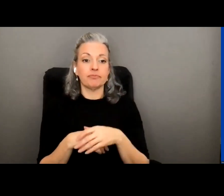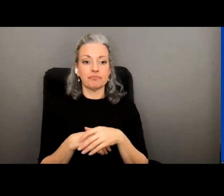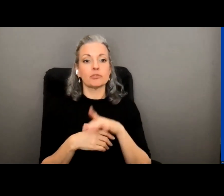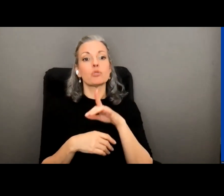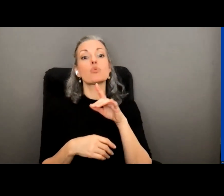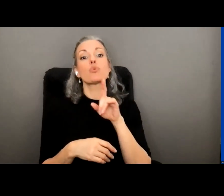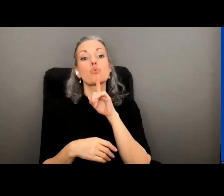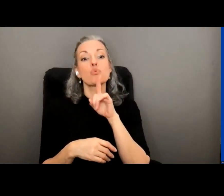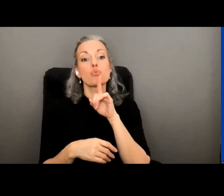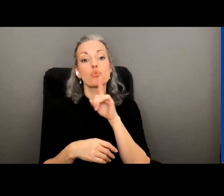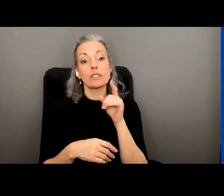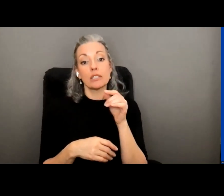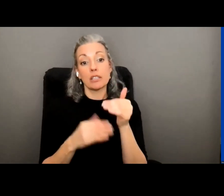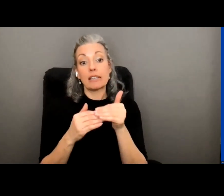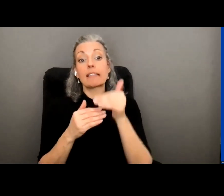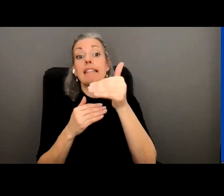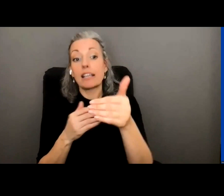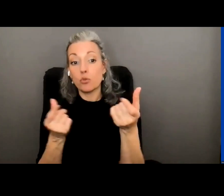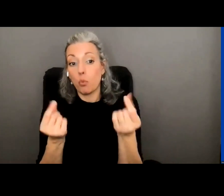soon after, we launched the